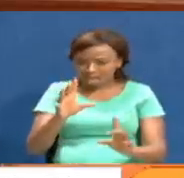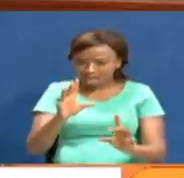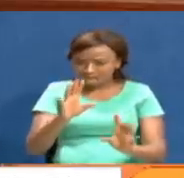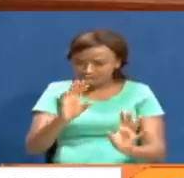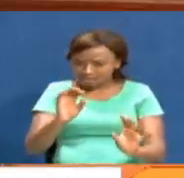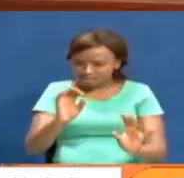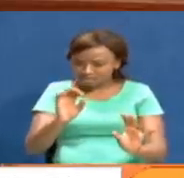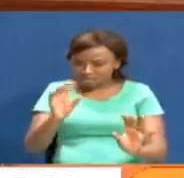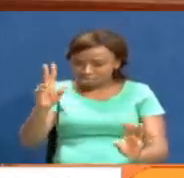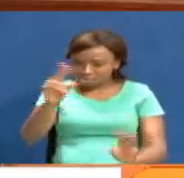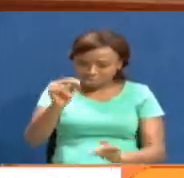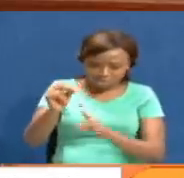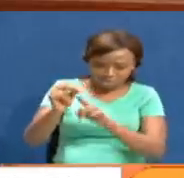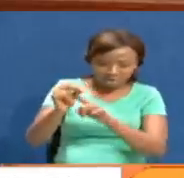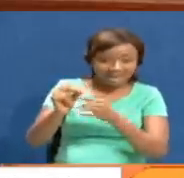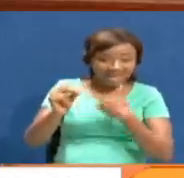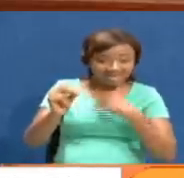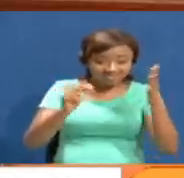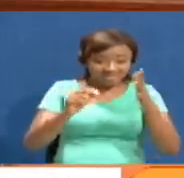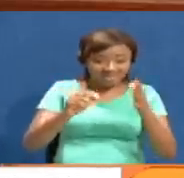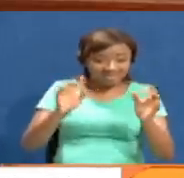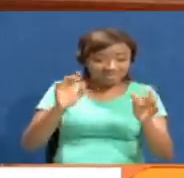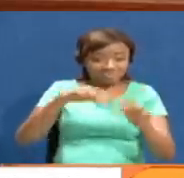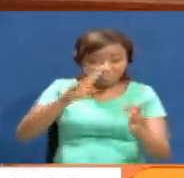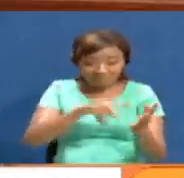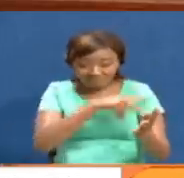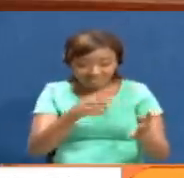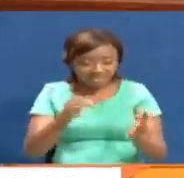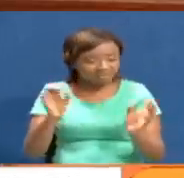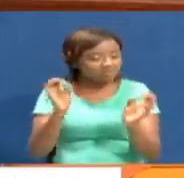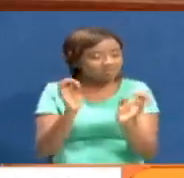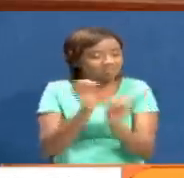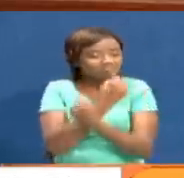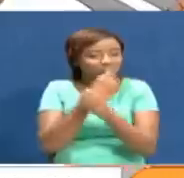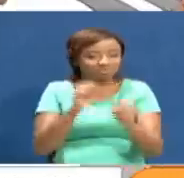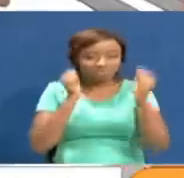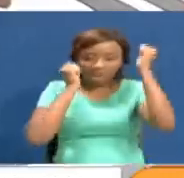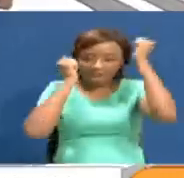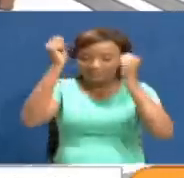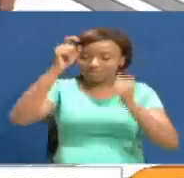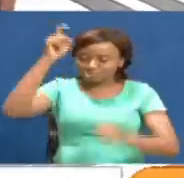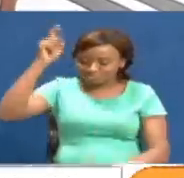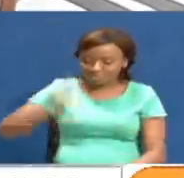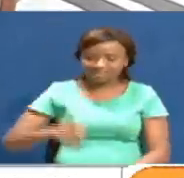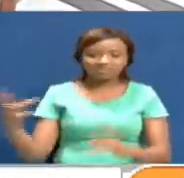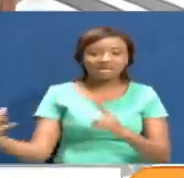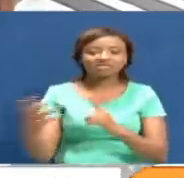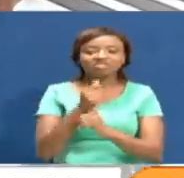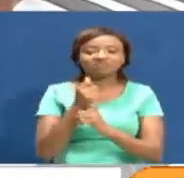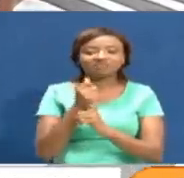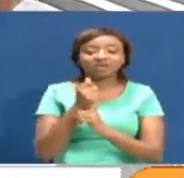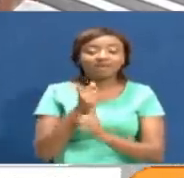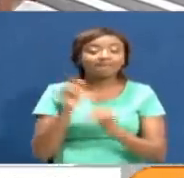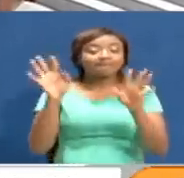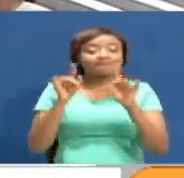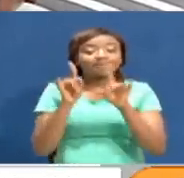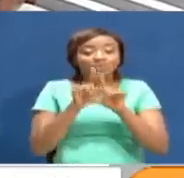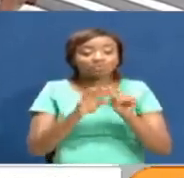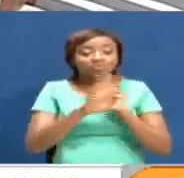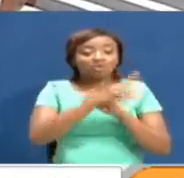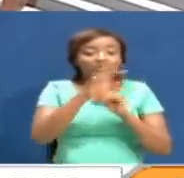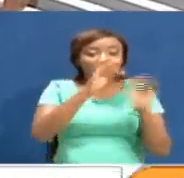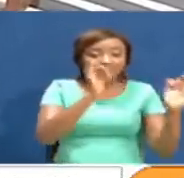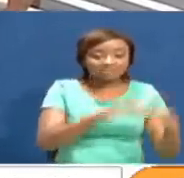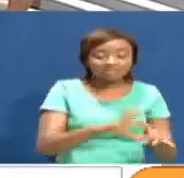in military. You have to achieve it. And the county assembly, the county